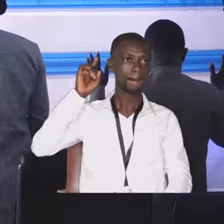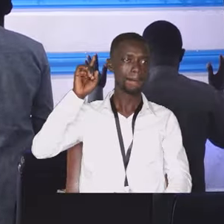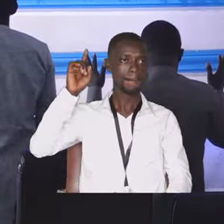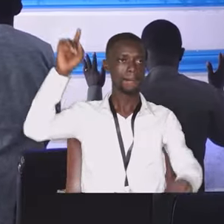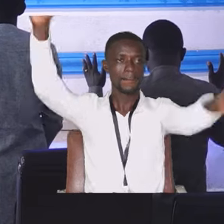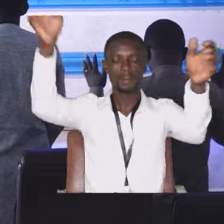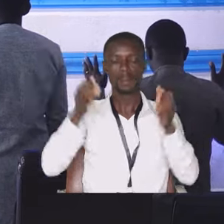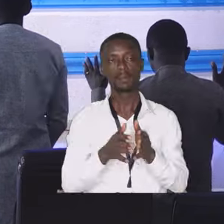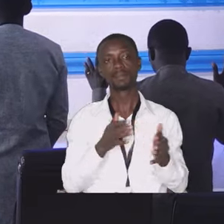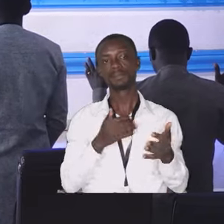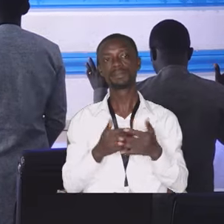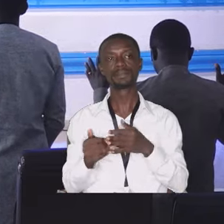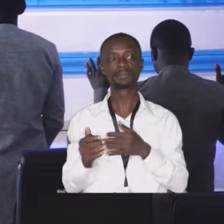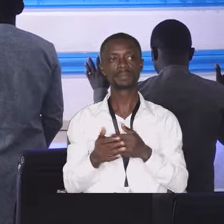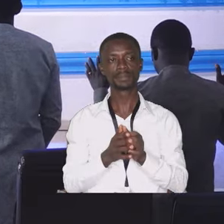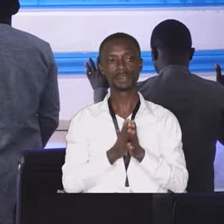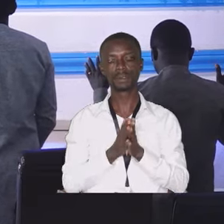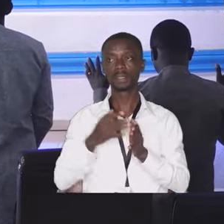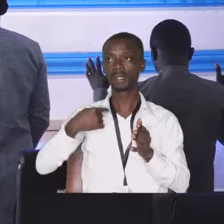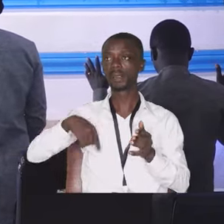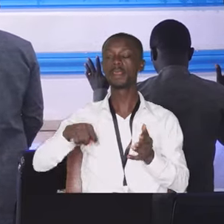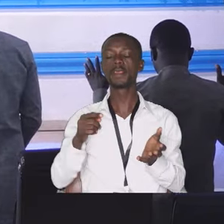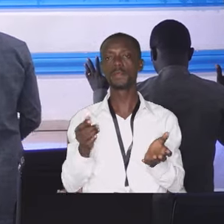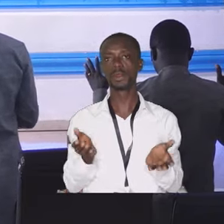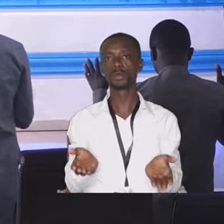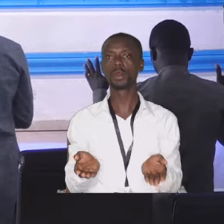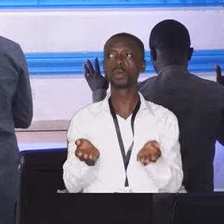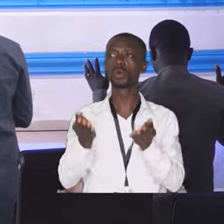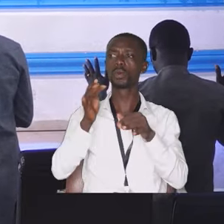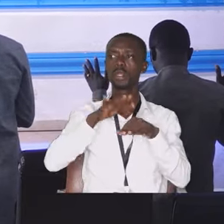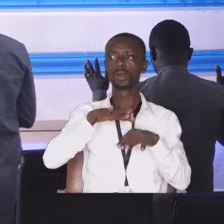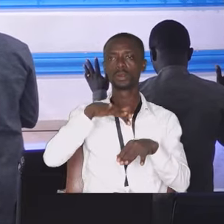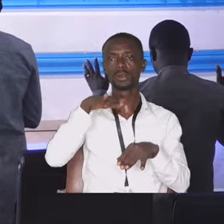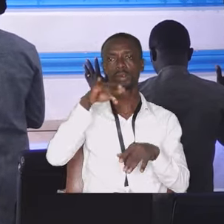Lift it one more time as a house. We give you glory,